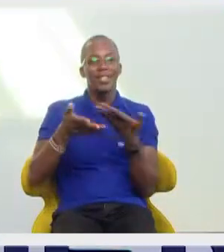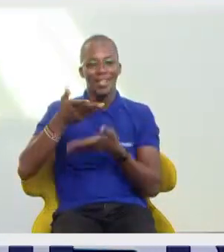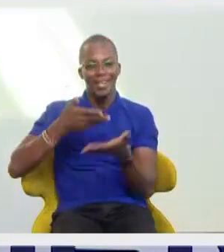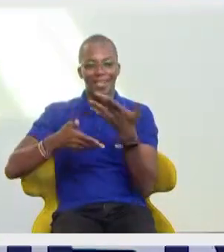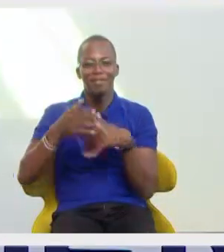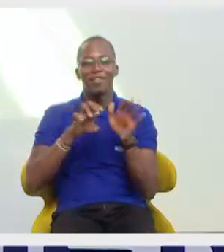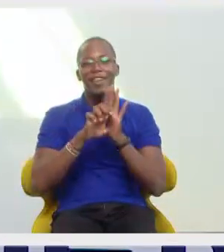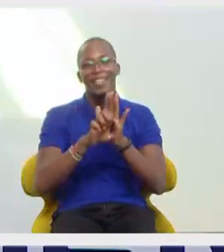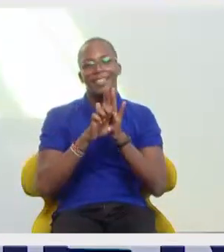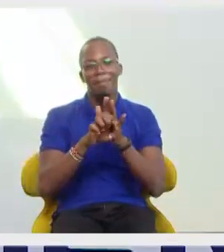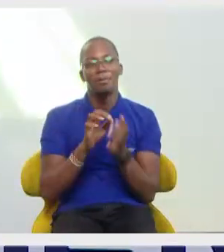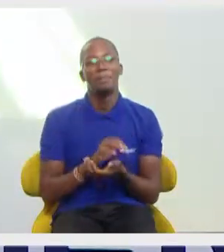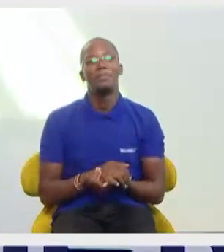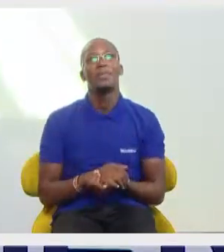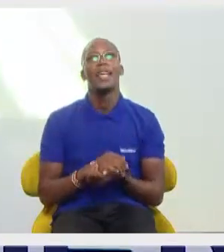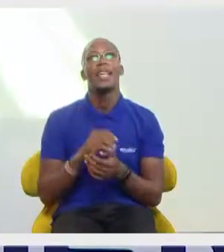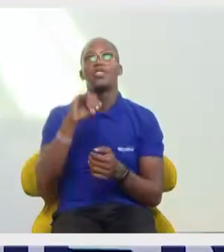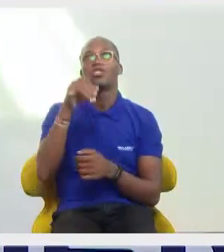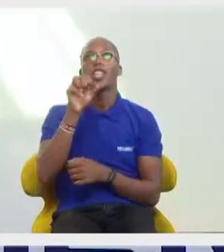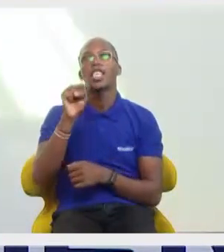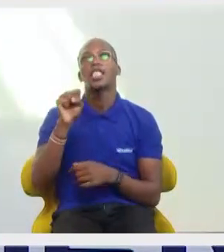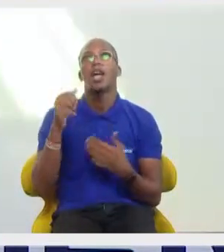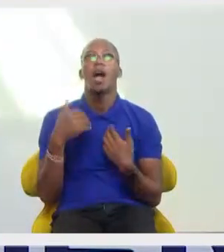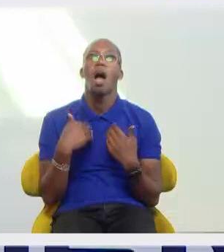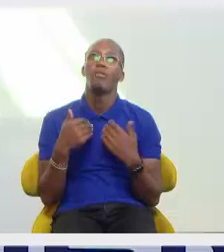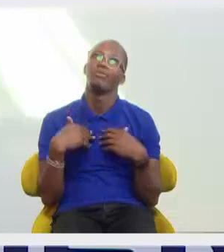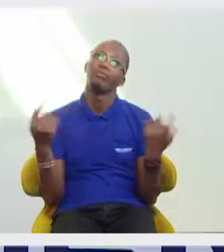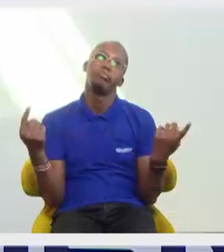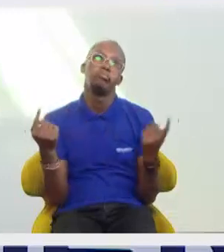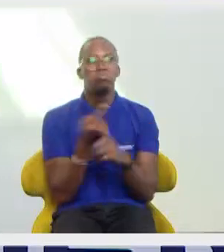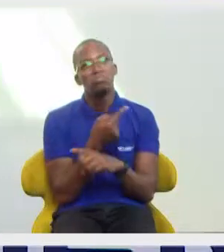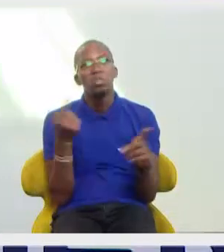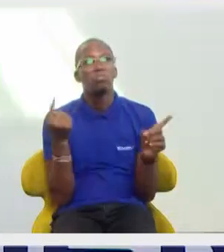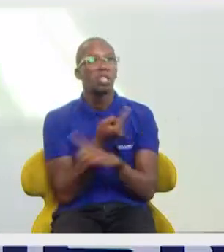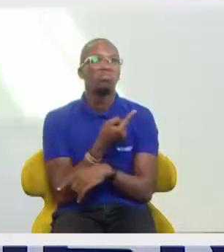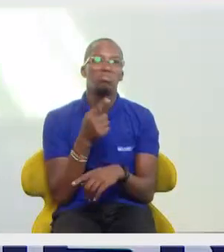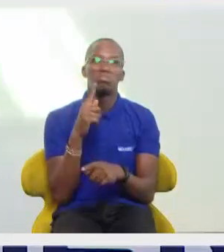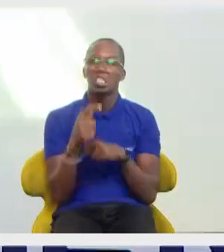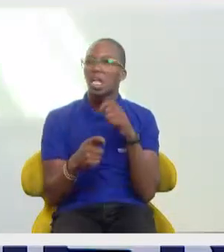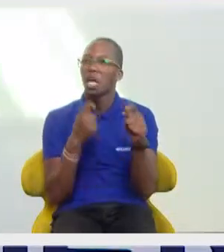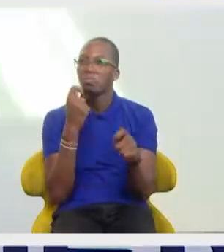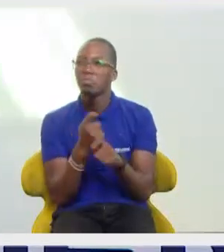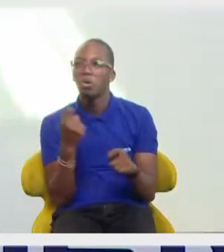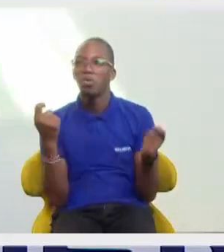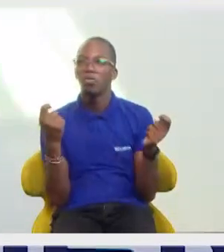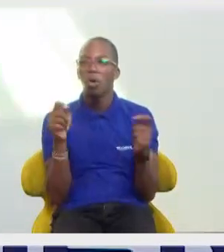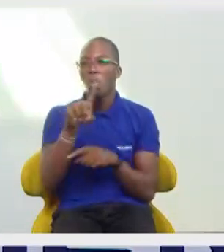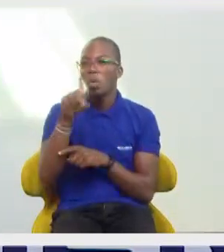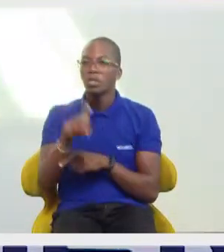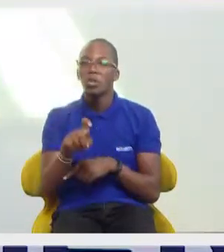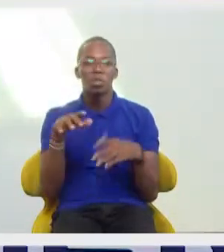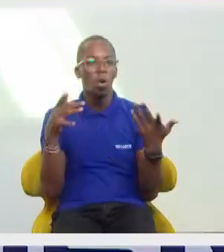example, we have in JS, we have different types of questions or levels of